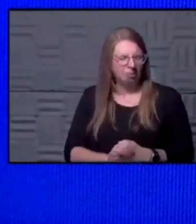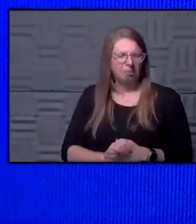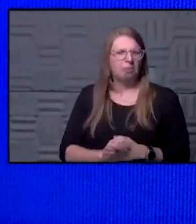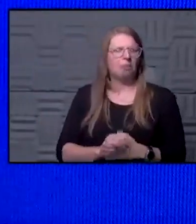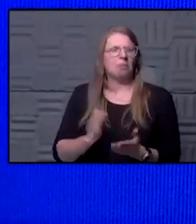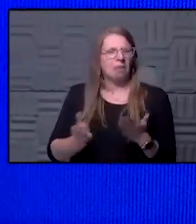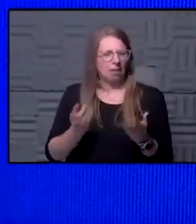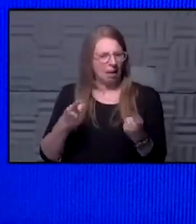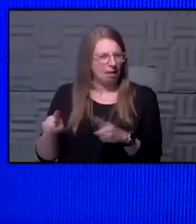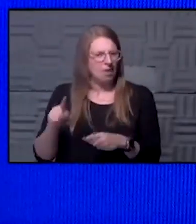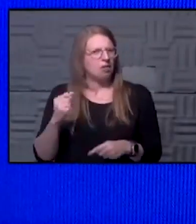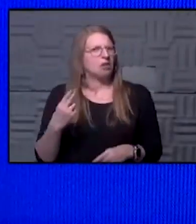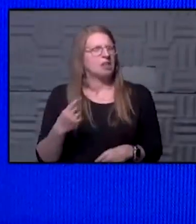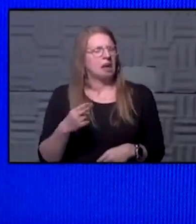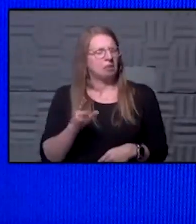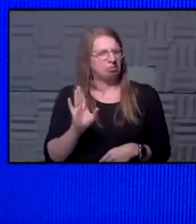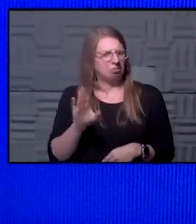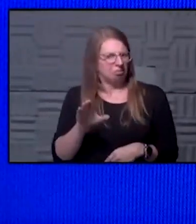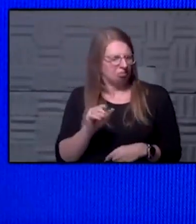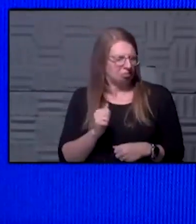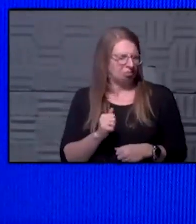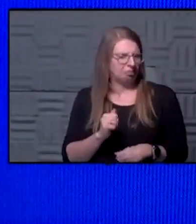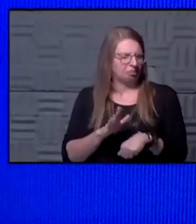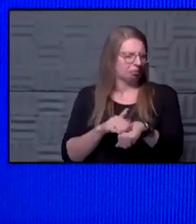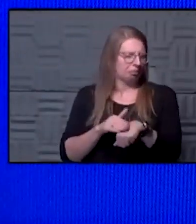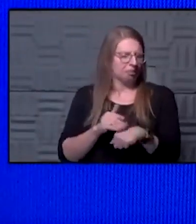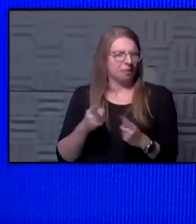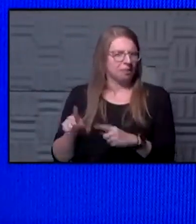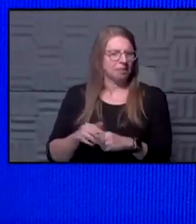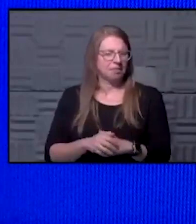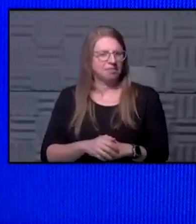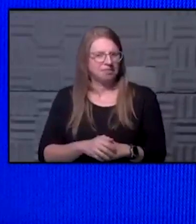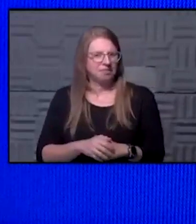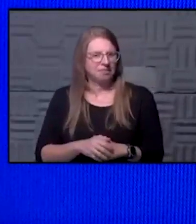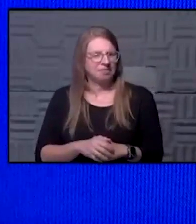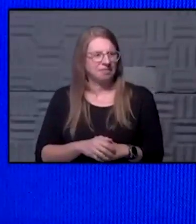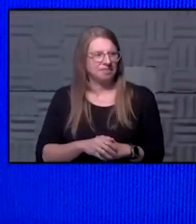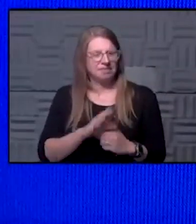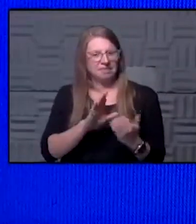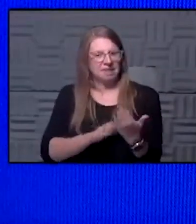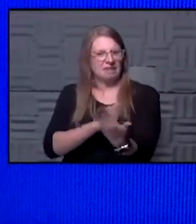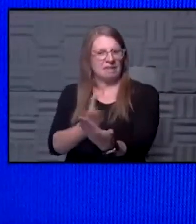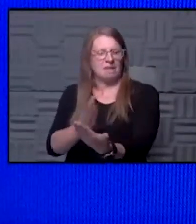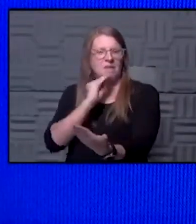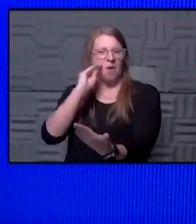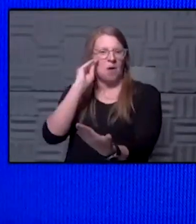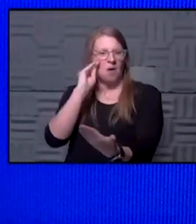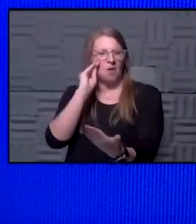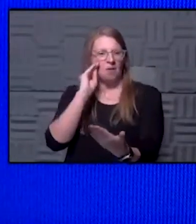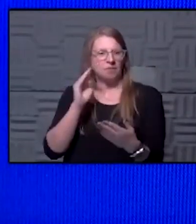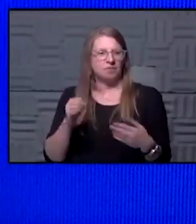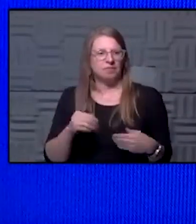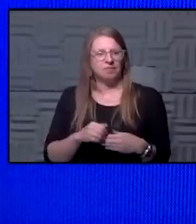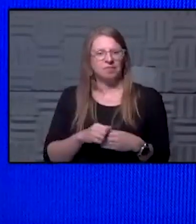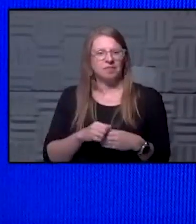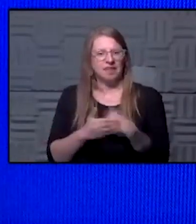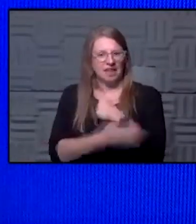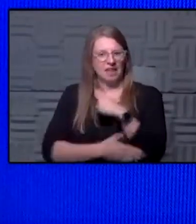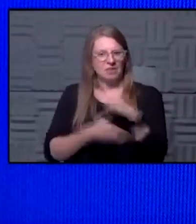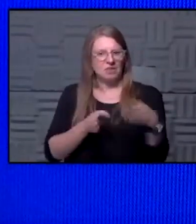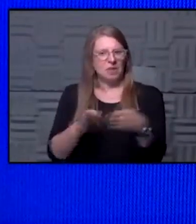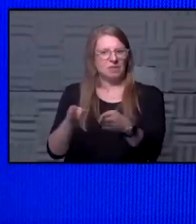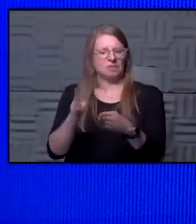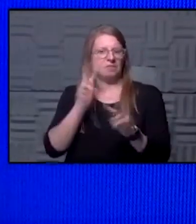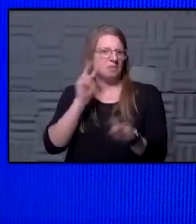real Thursday. you comes out. Little tease on that. It's coming. Okay. Take Me Home, Country Roads. That's right. I'm looking at you, Patrick Mahomes. Okay, go ahead. Okay, so